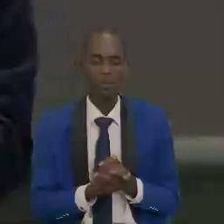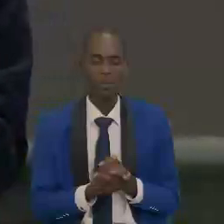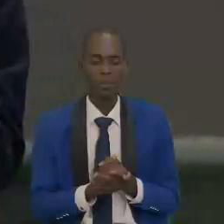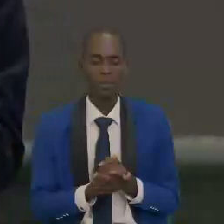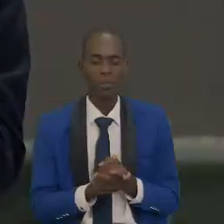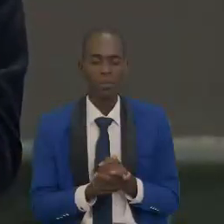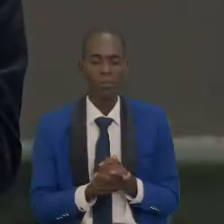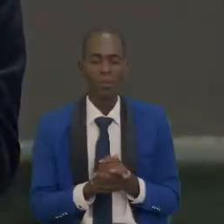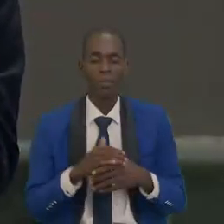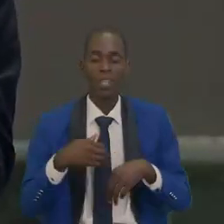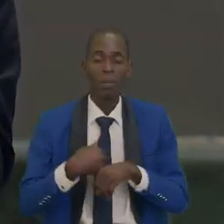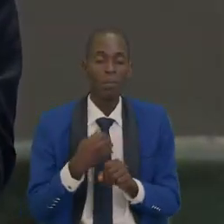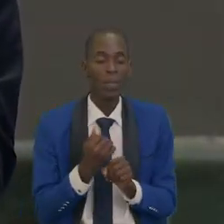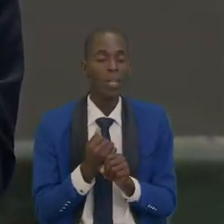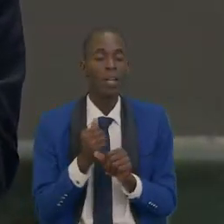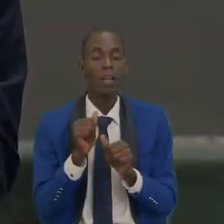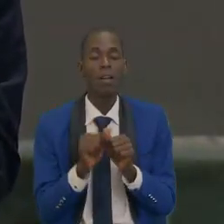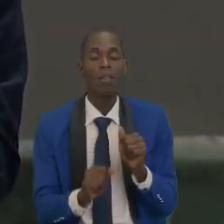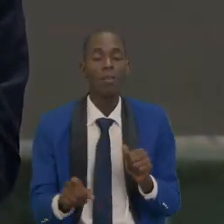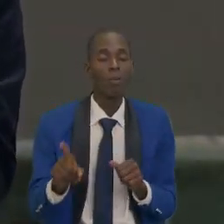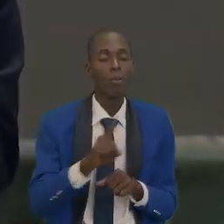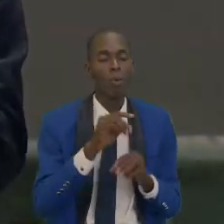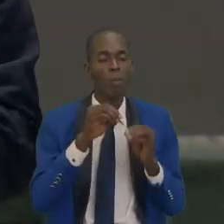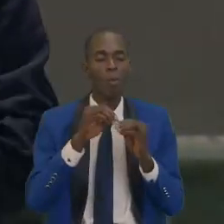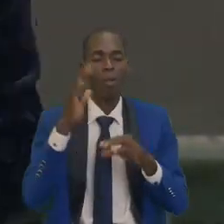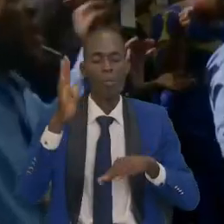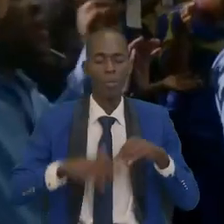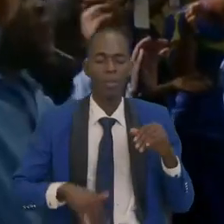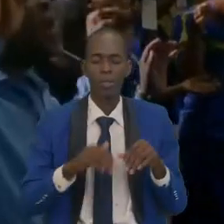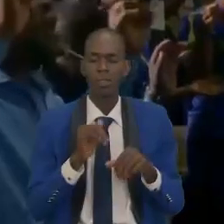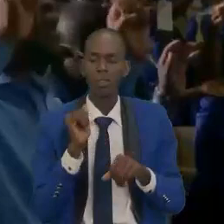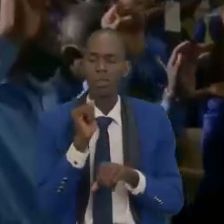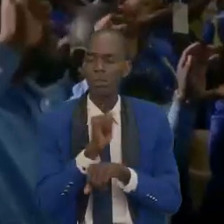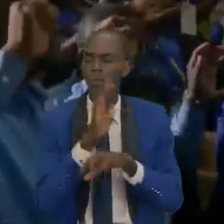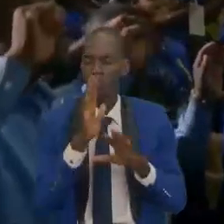make everyone more than a conqueror